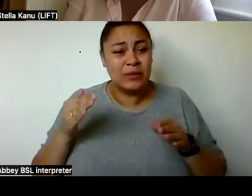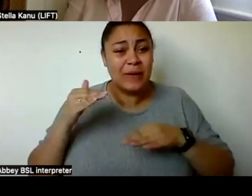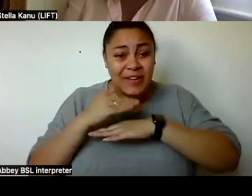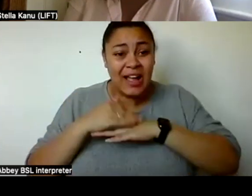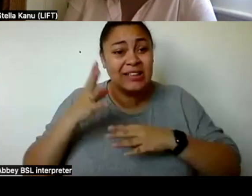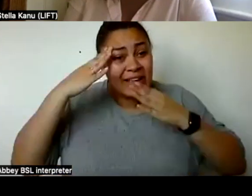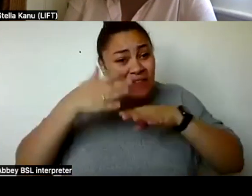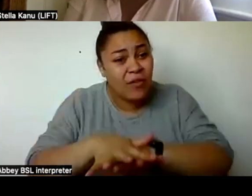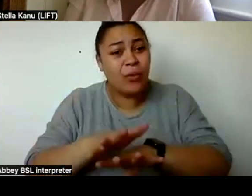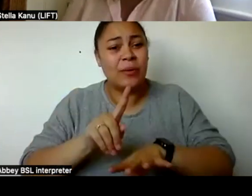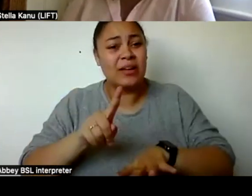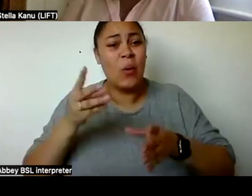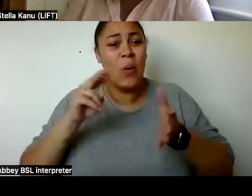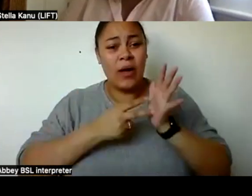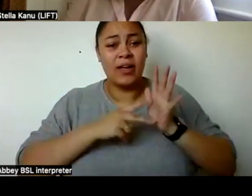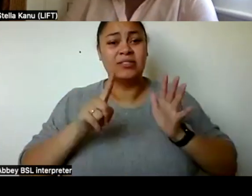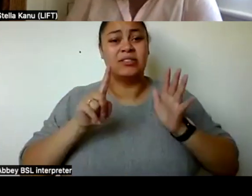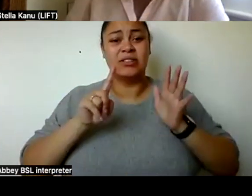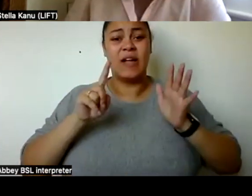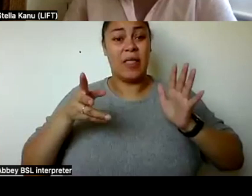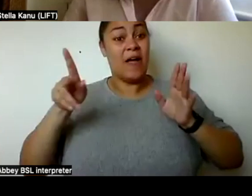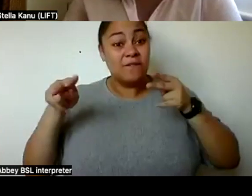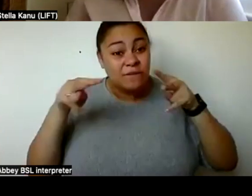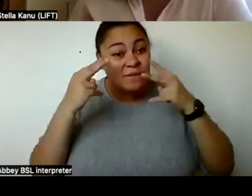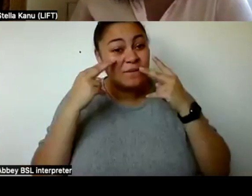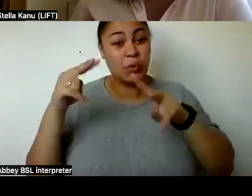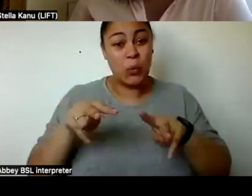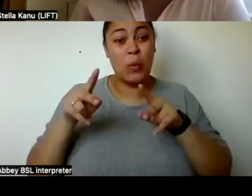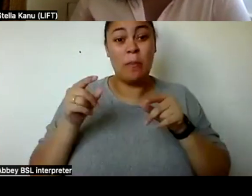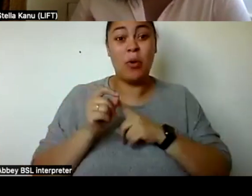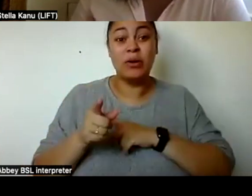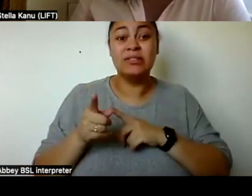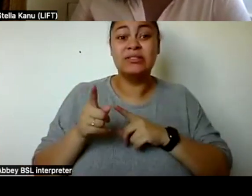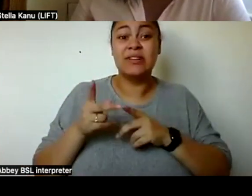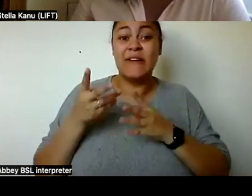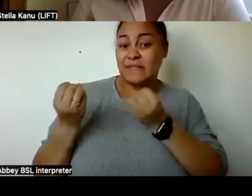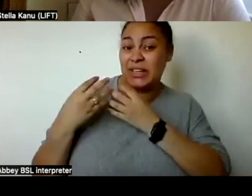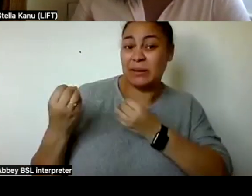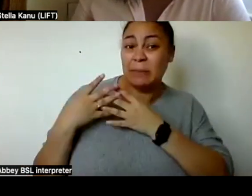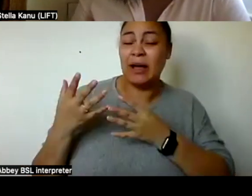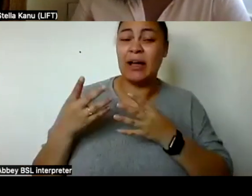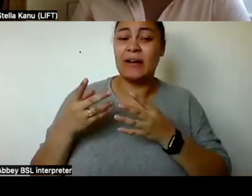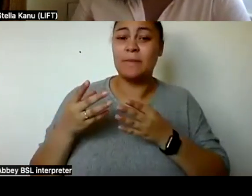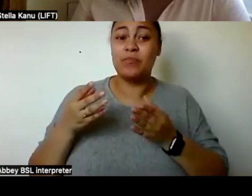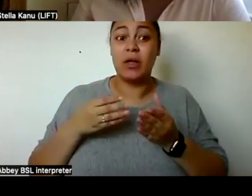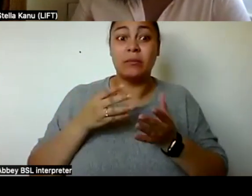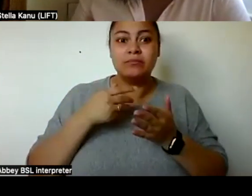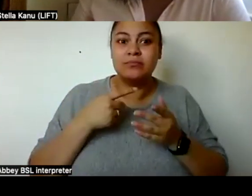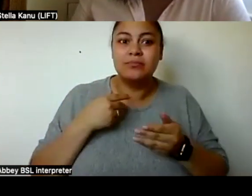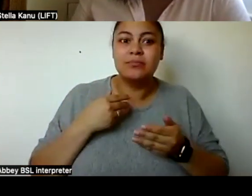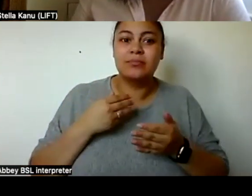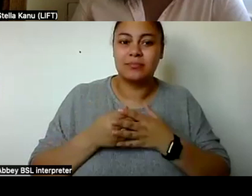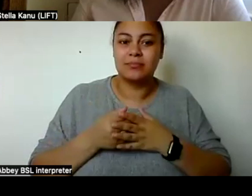influence organisations through review points, through feedback, seems to be a common thread that I'm hearing